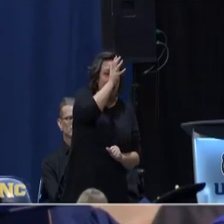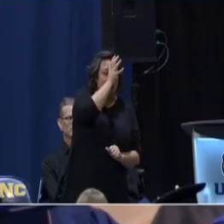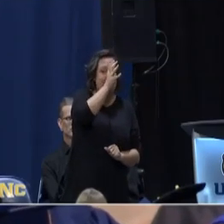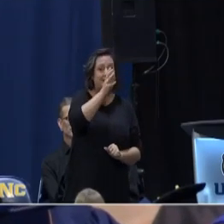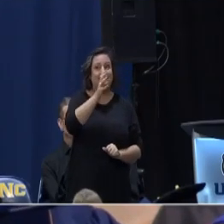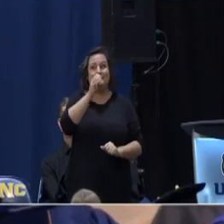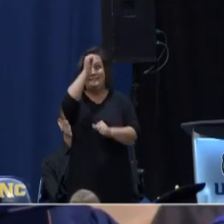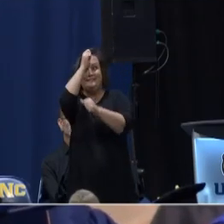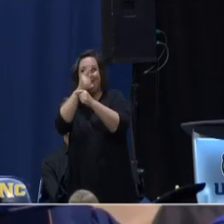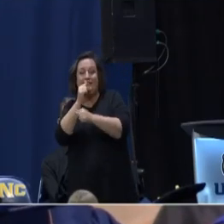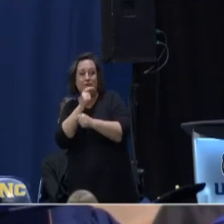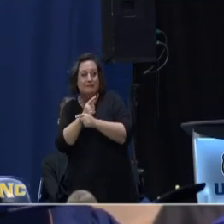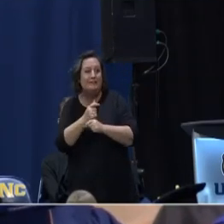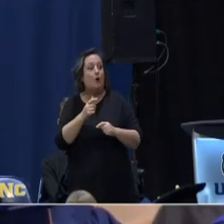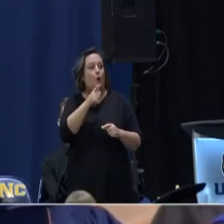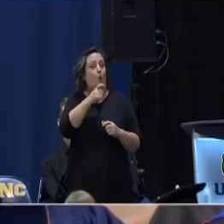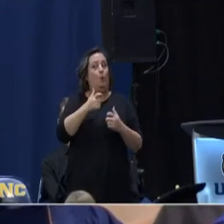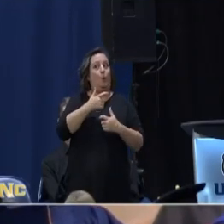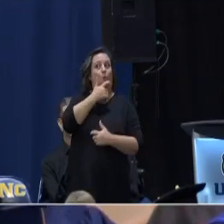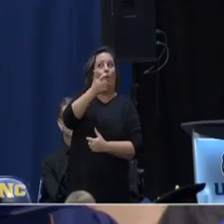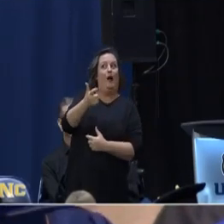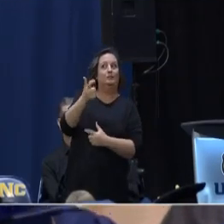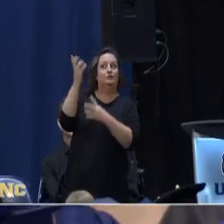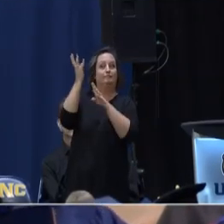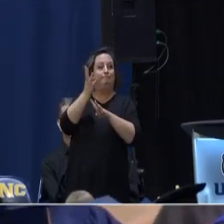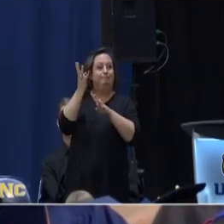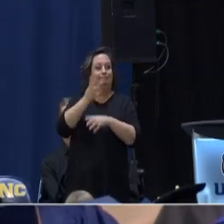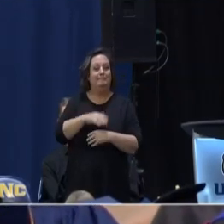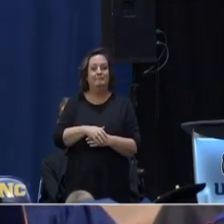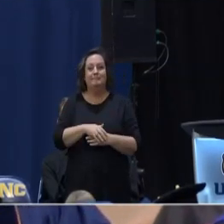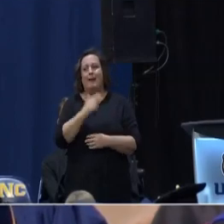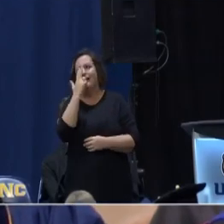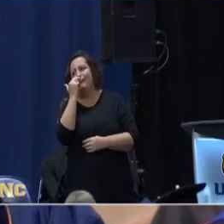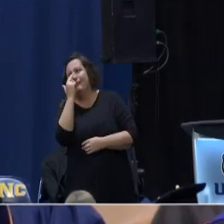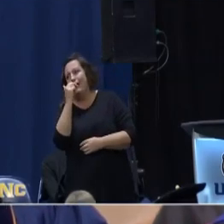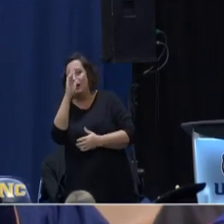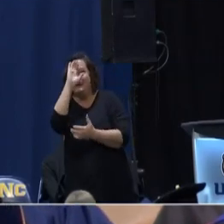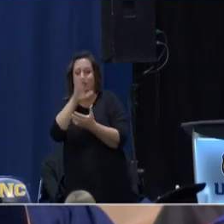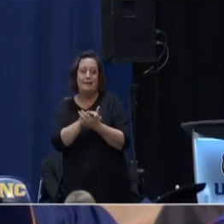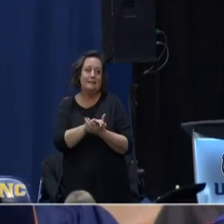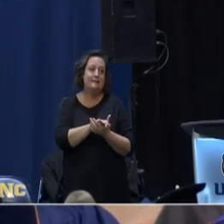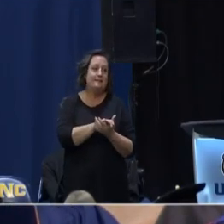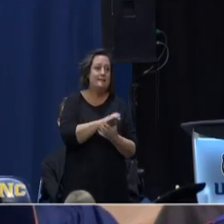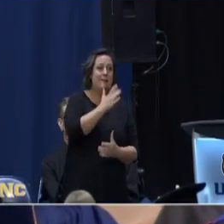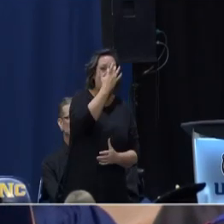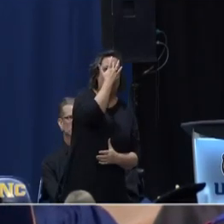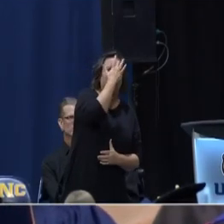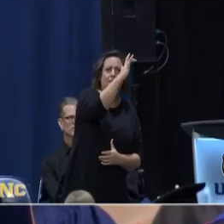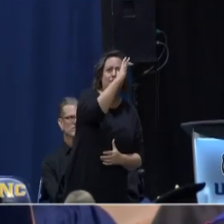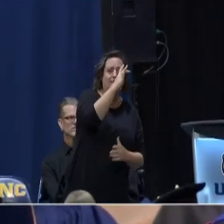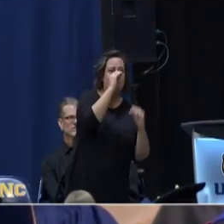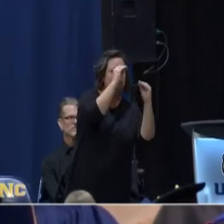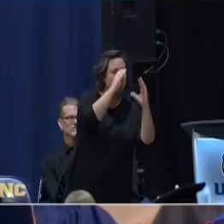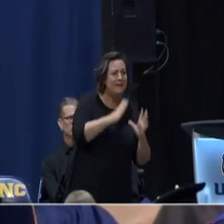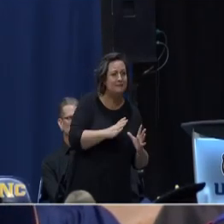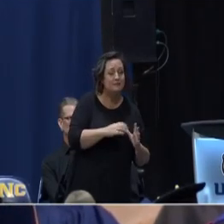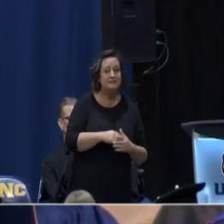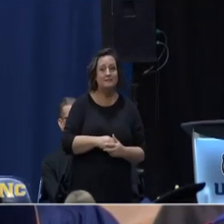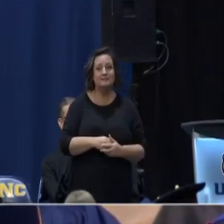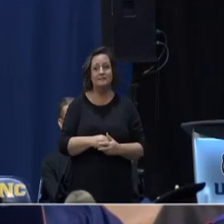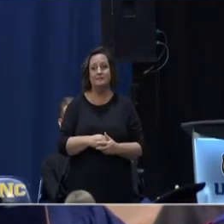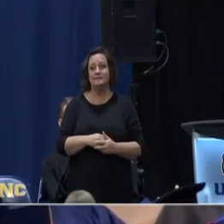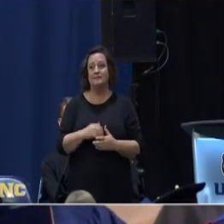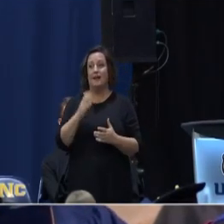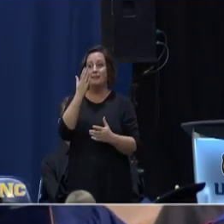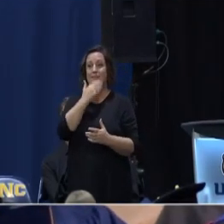hello. My hilarious husband, my dear friends, my genius graduate professors, and then some of the best